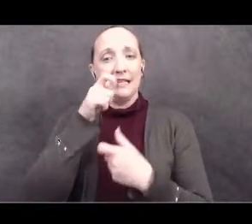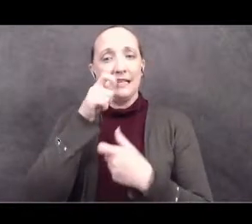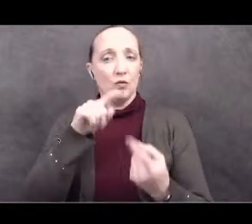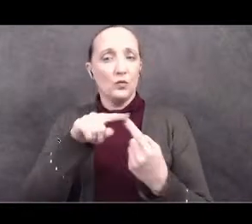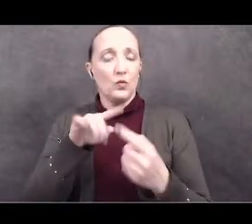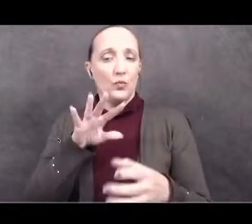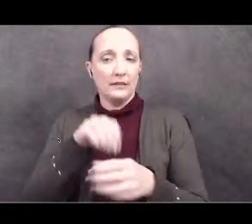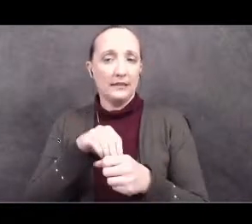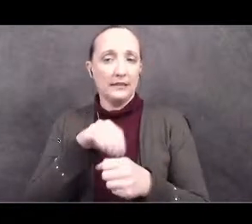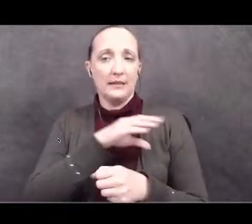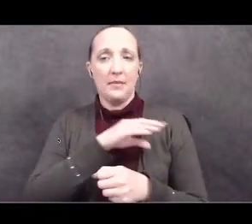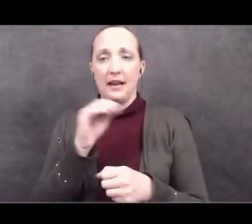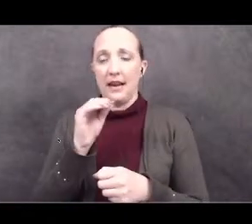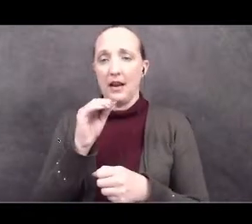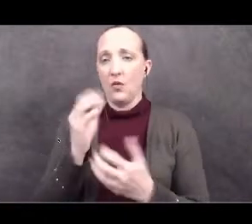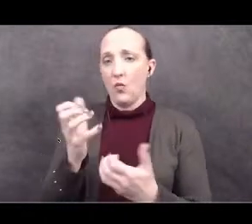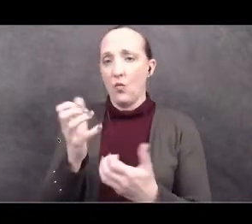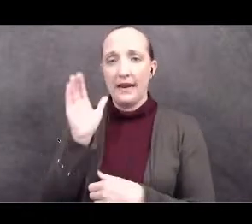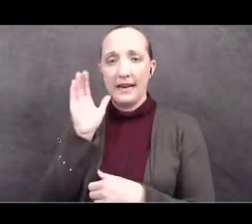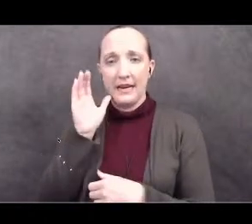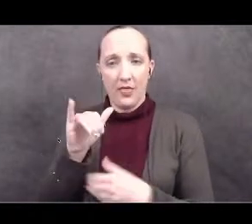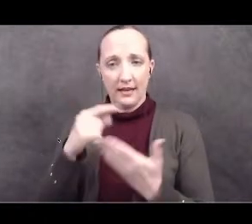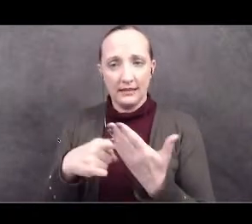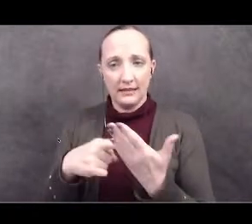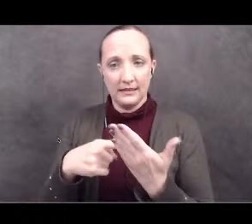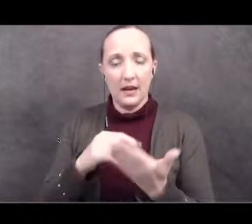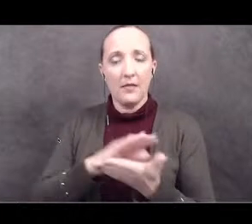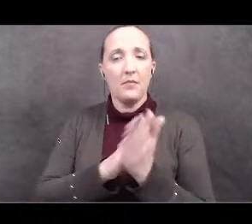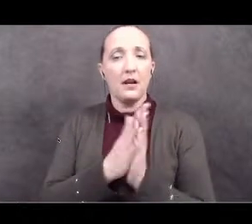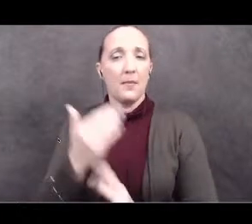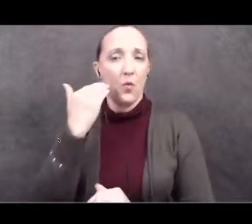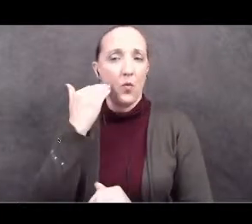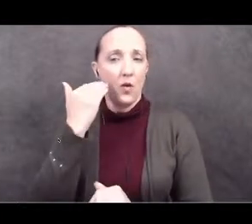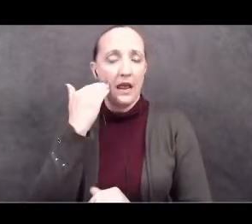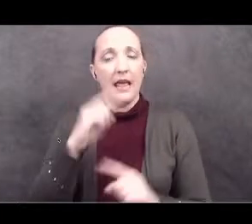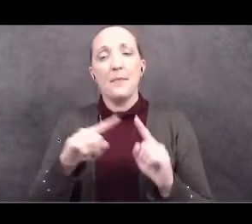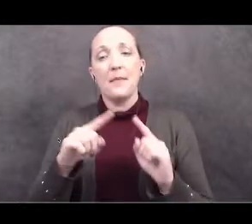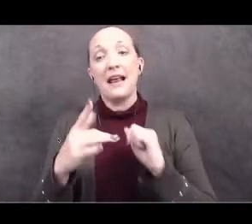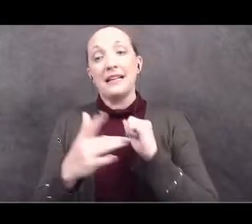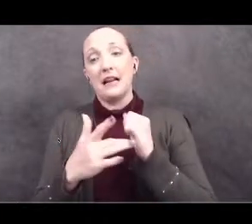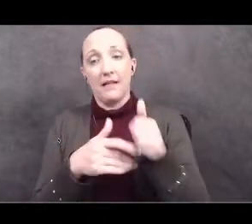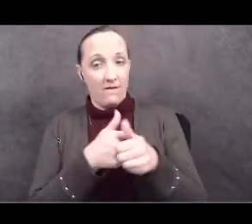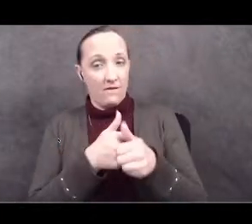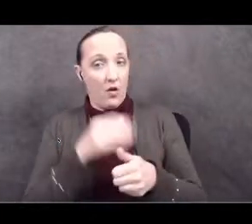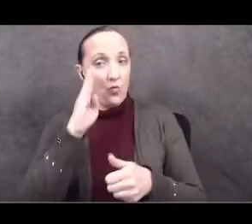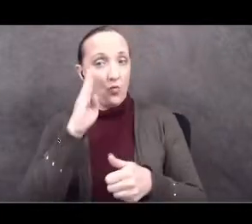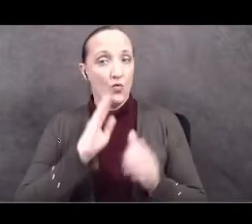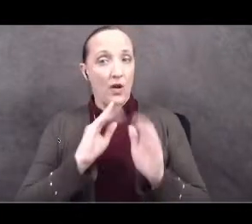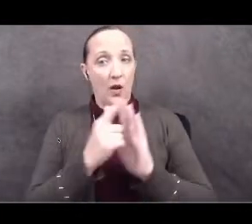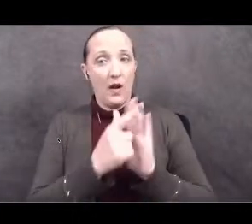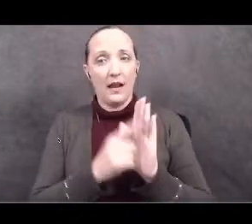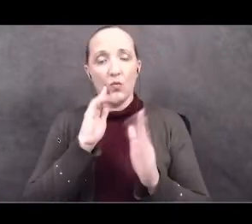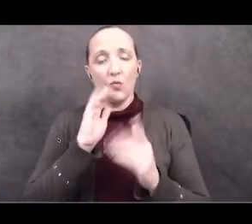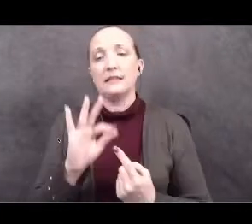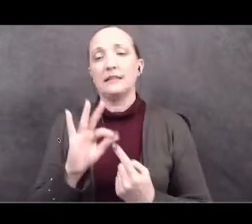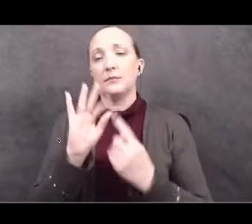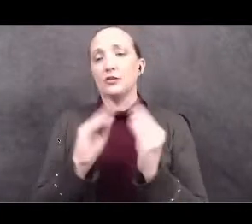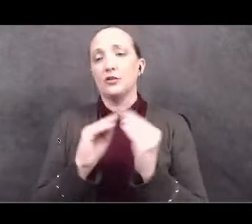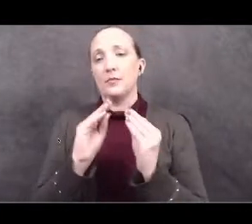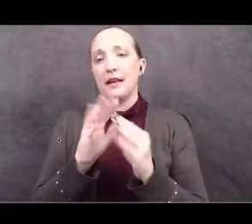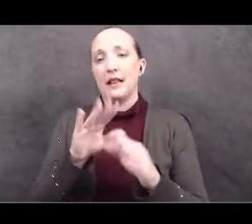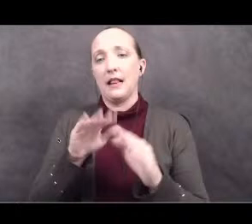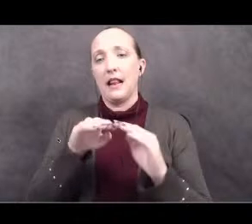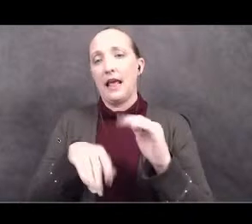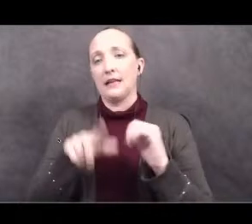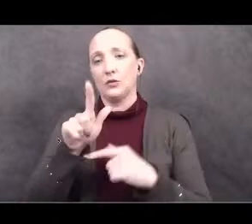hearing um the discussion will be made aware but technically speaking just in terms of the brown app we can call a special meeting within 24 hours so I